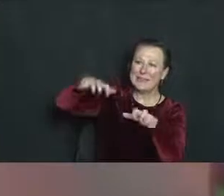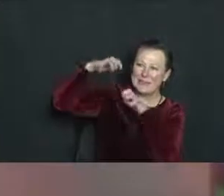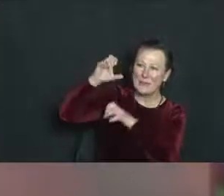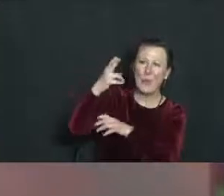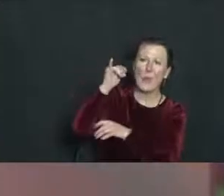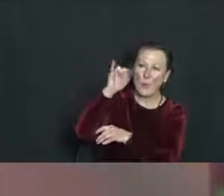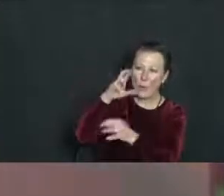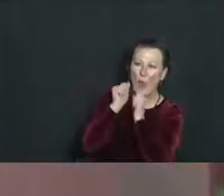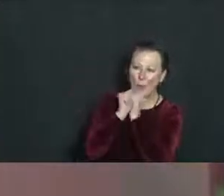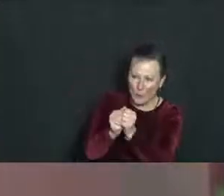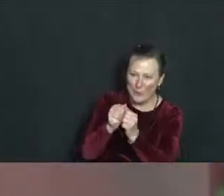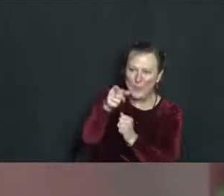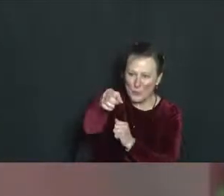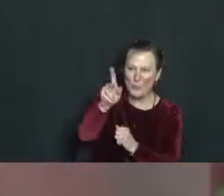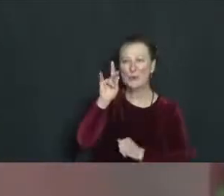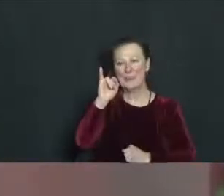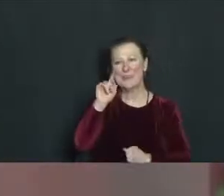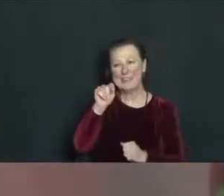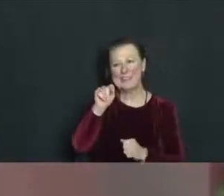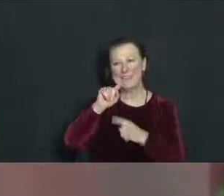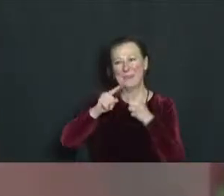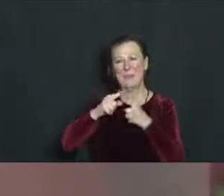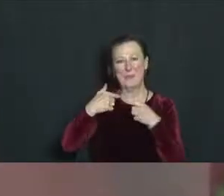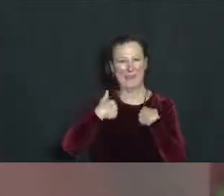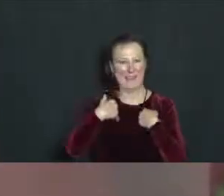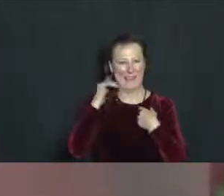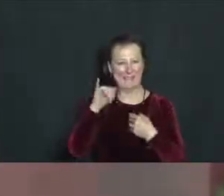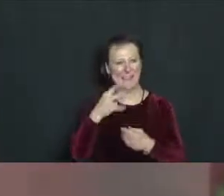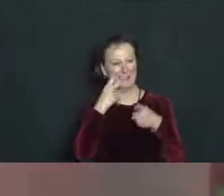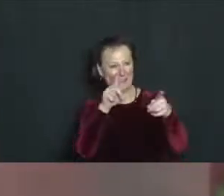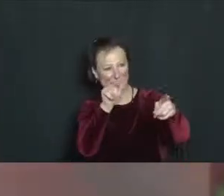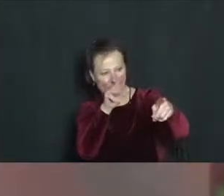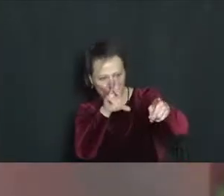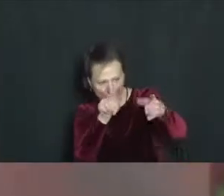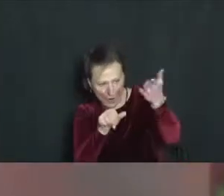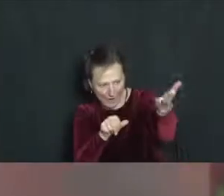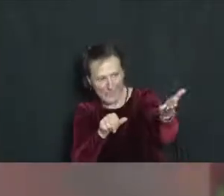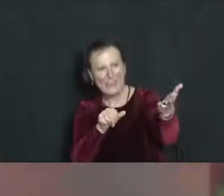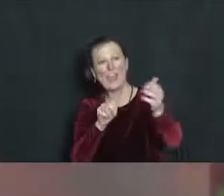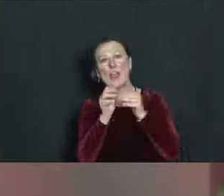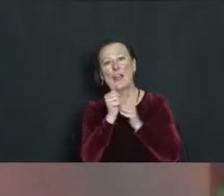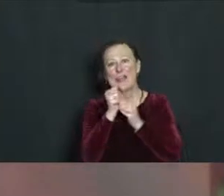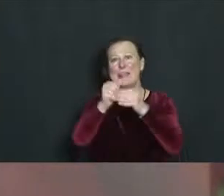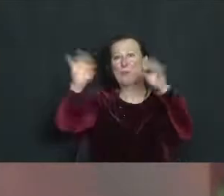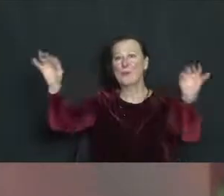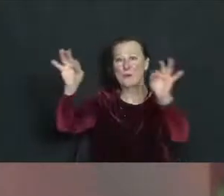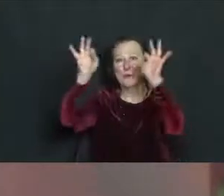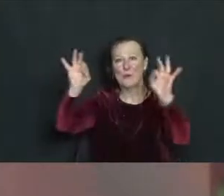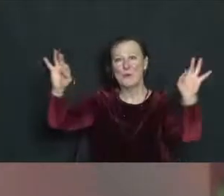be a beautiful day when we can have that again, to see Laura out there leading the choir.